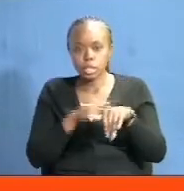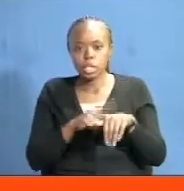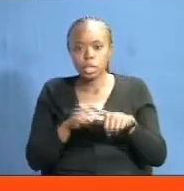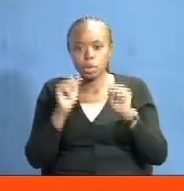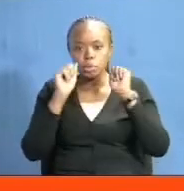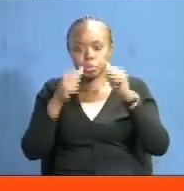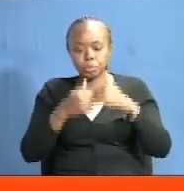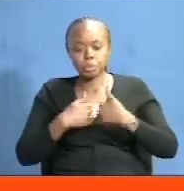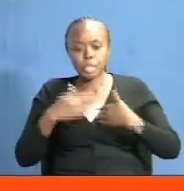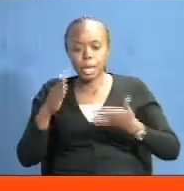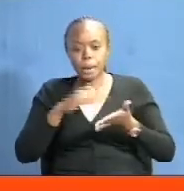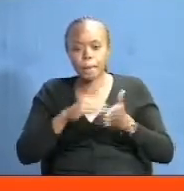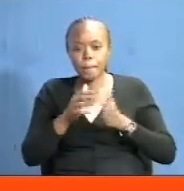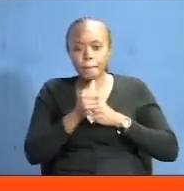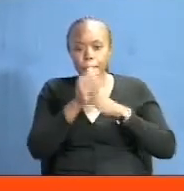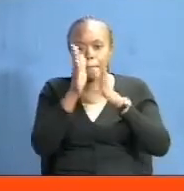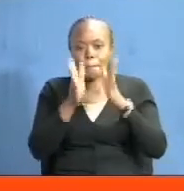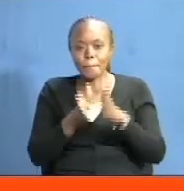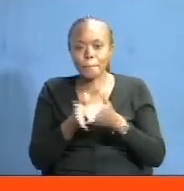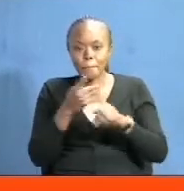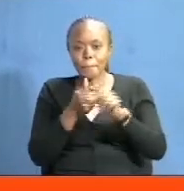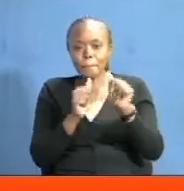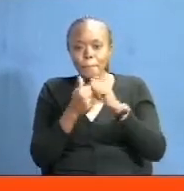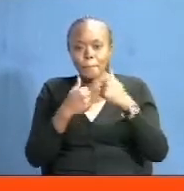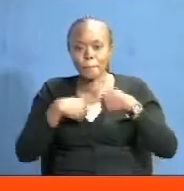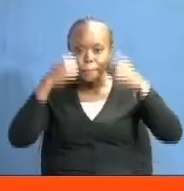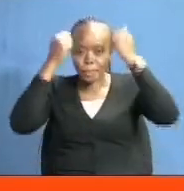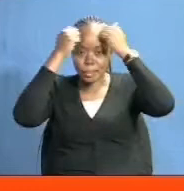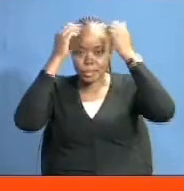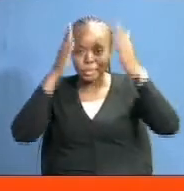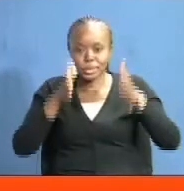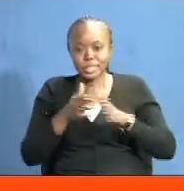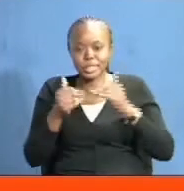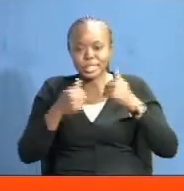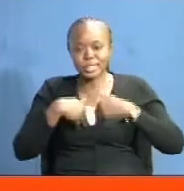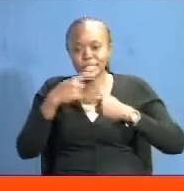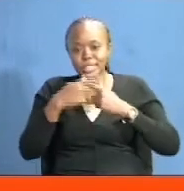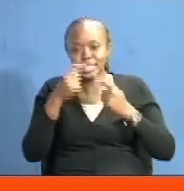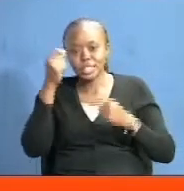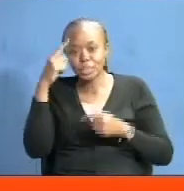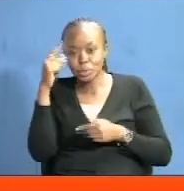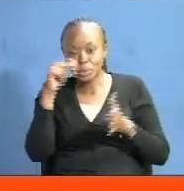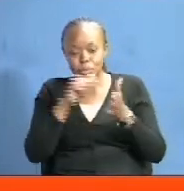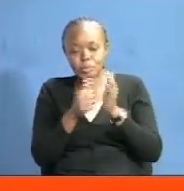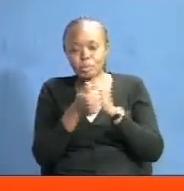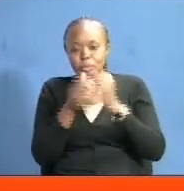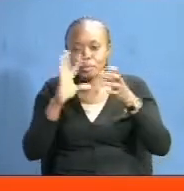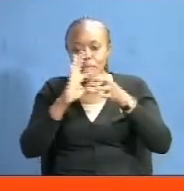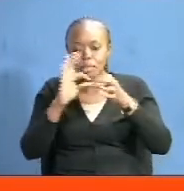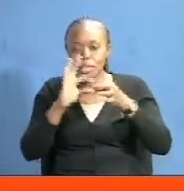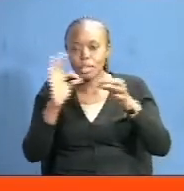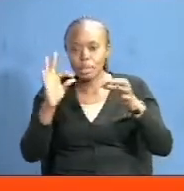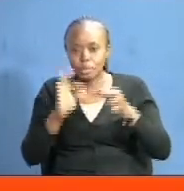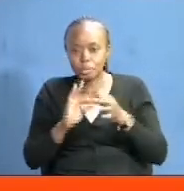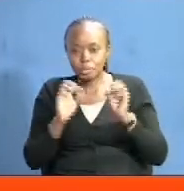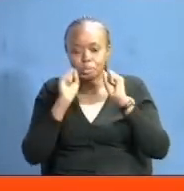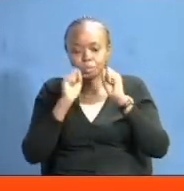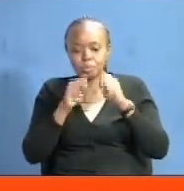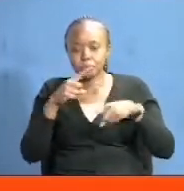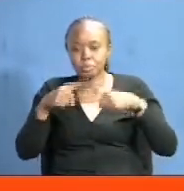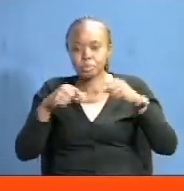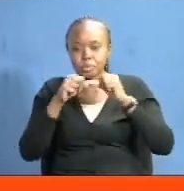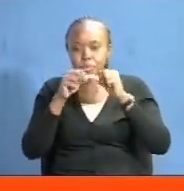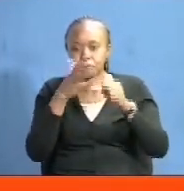hardly come by a leader who has transited from student leadership into national politics. Clearly, that is a disconnect. Sure. We could do better.